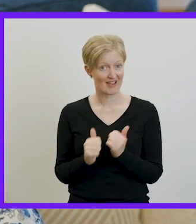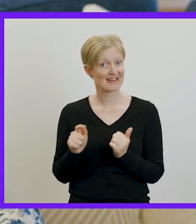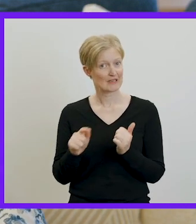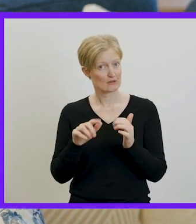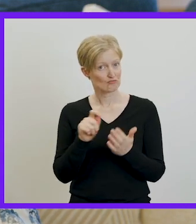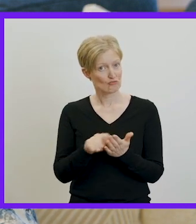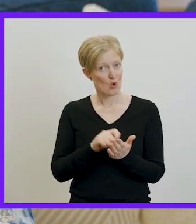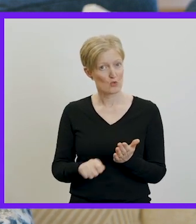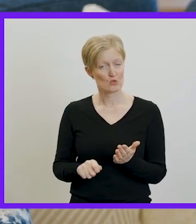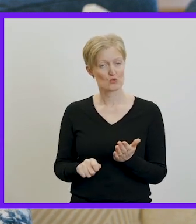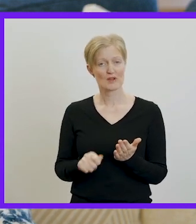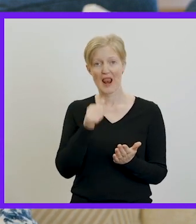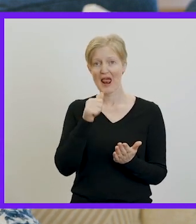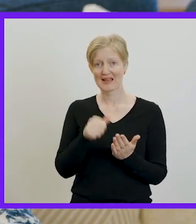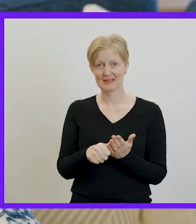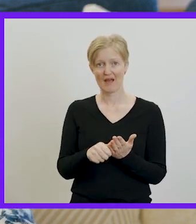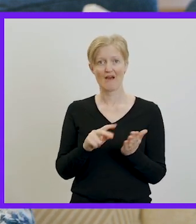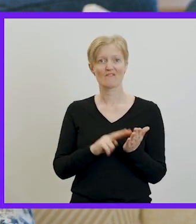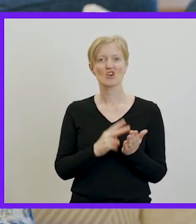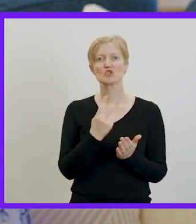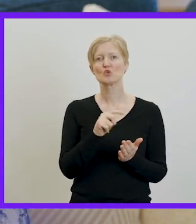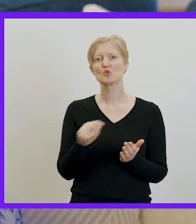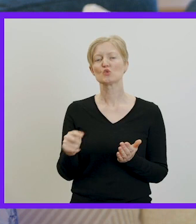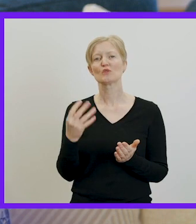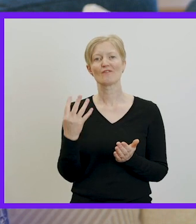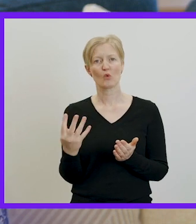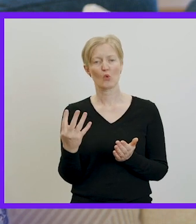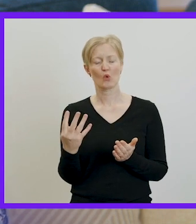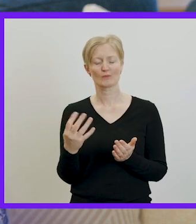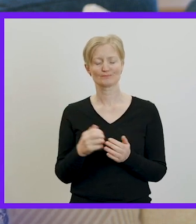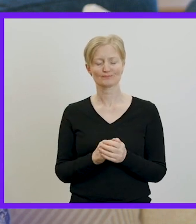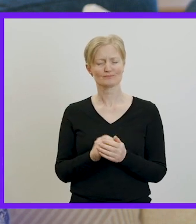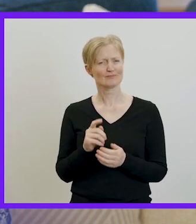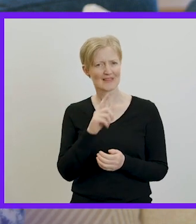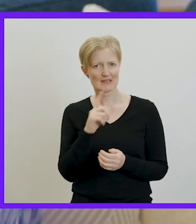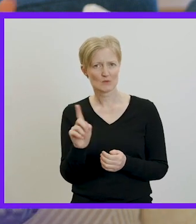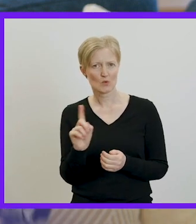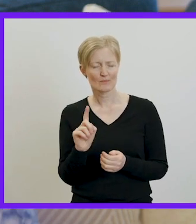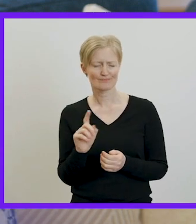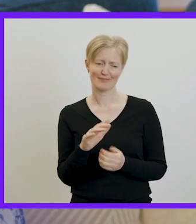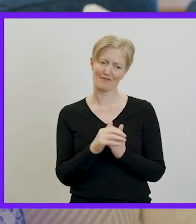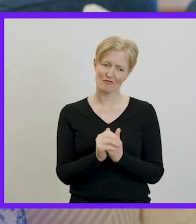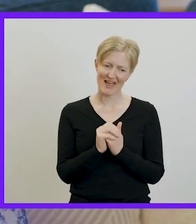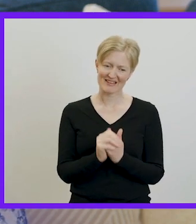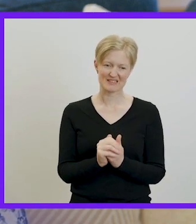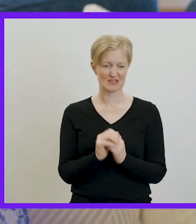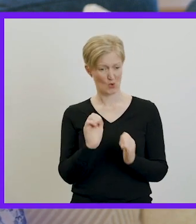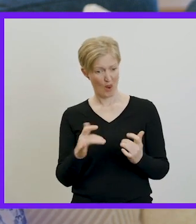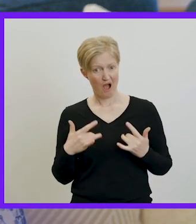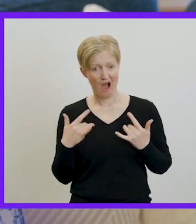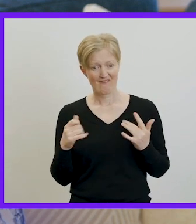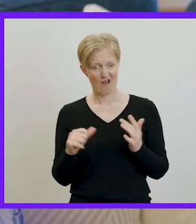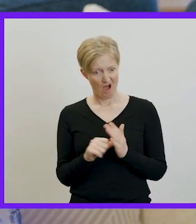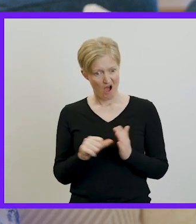his letter, his first letter, verses 2-4 in the Living Bible. He says, "Dear friends, is your life full